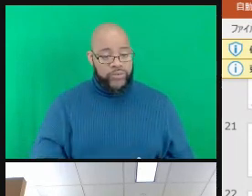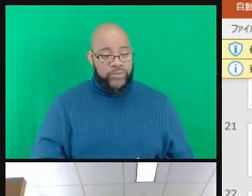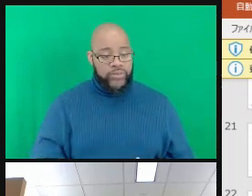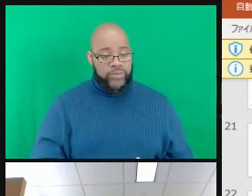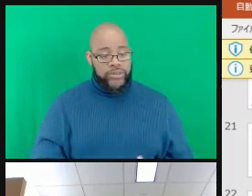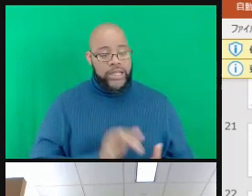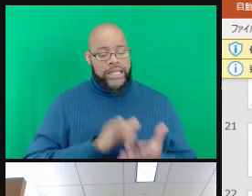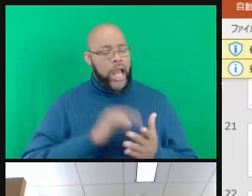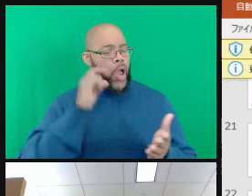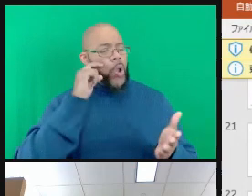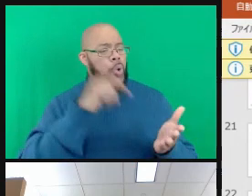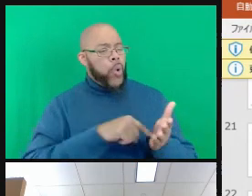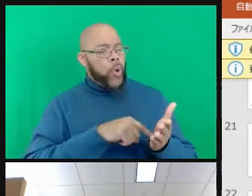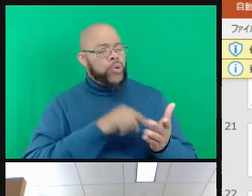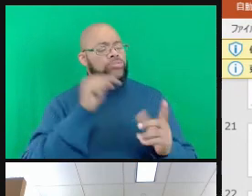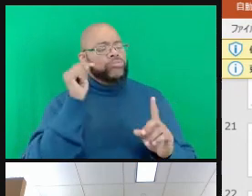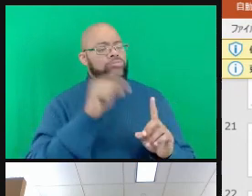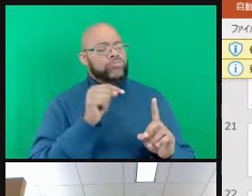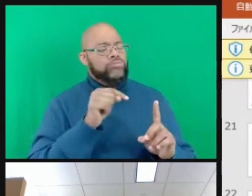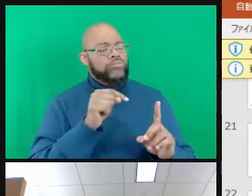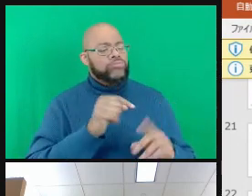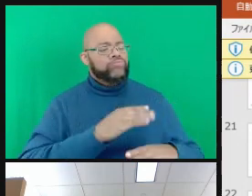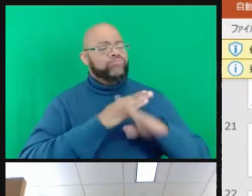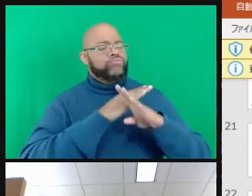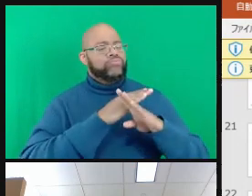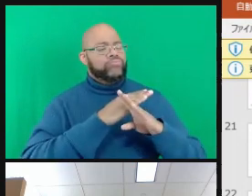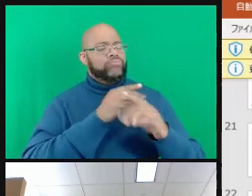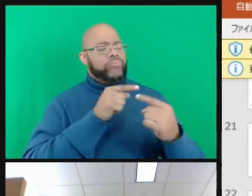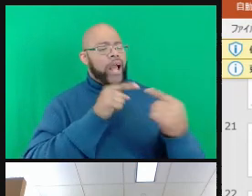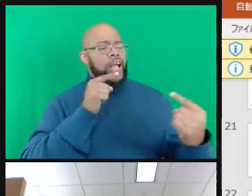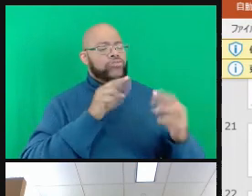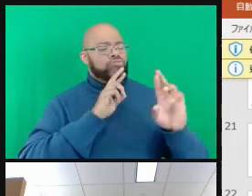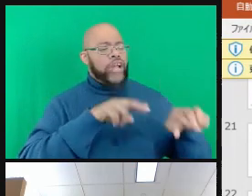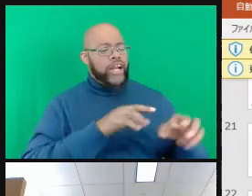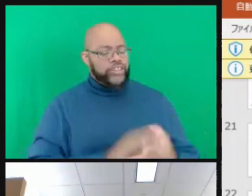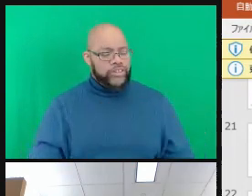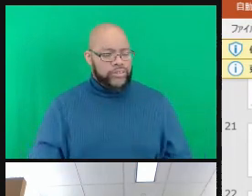to inhibit allergic reaction.